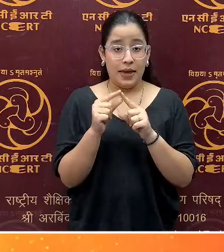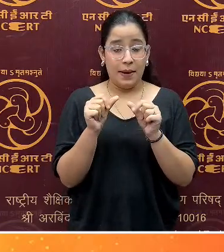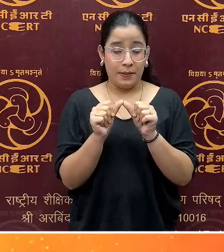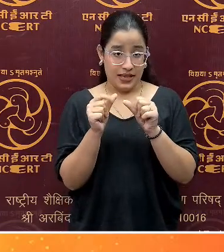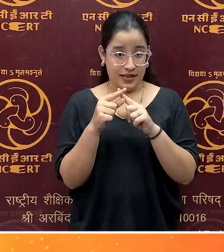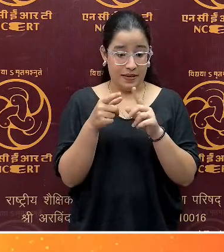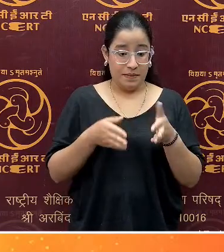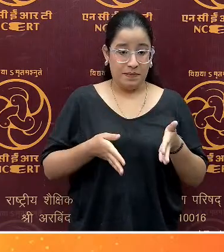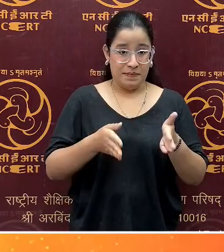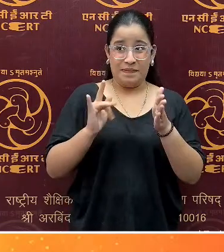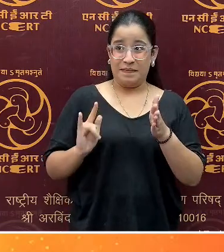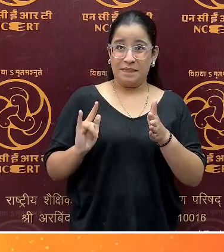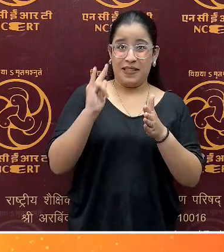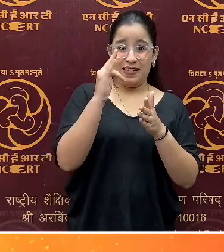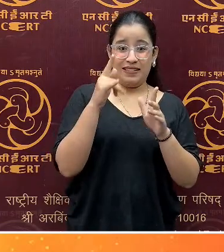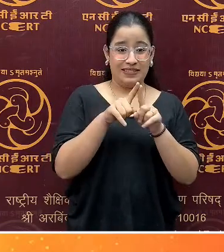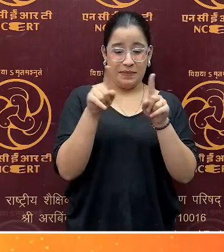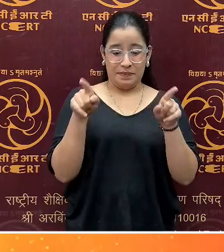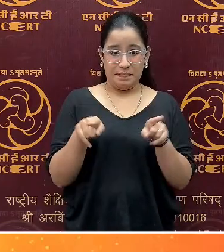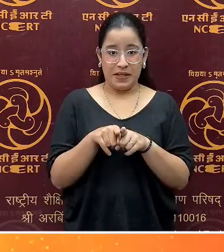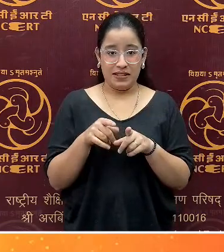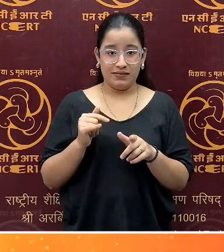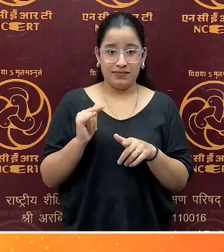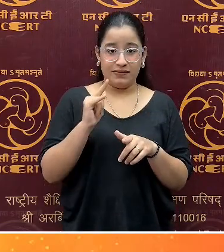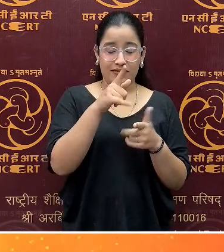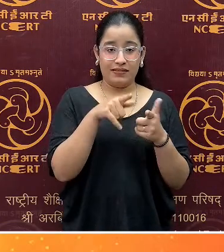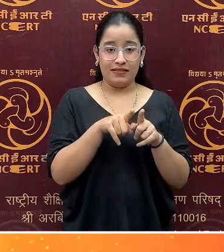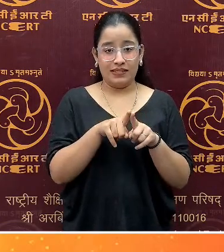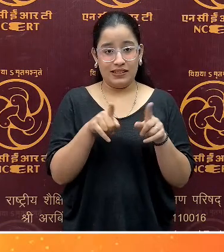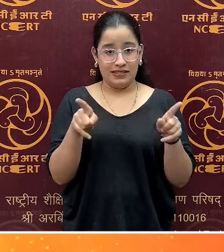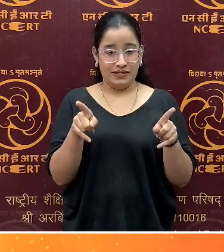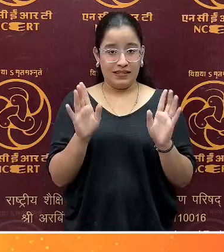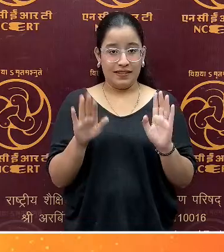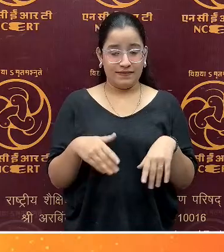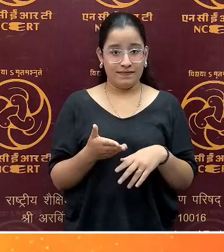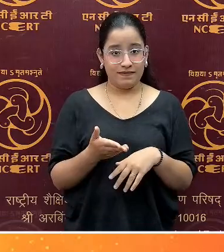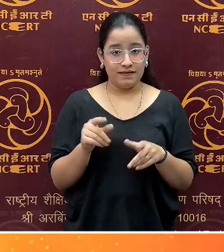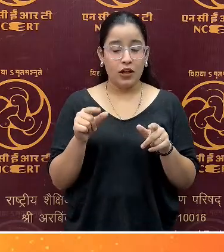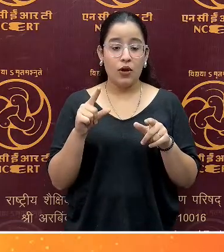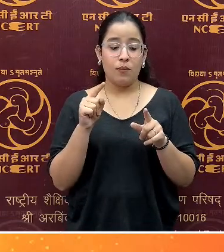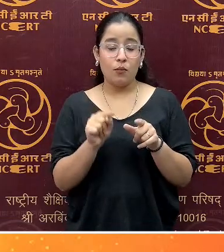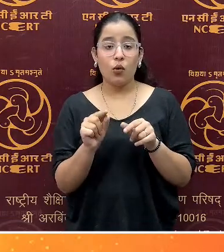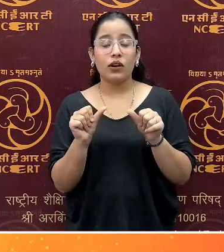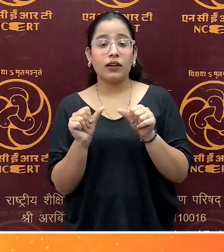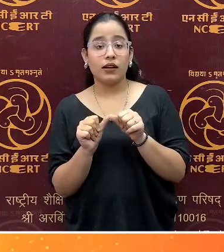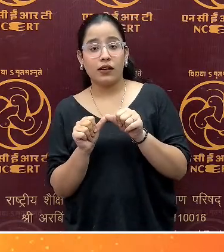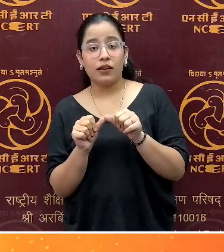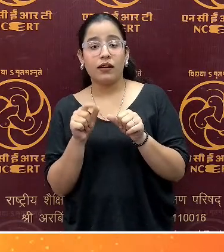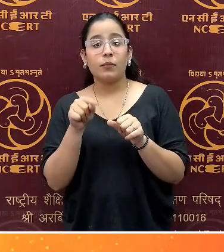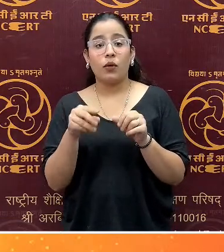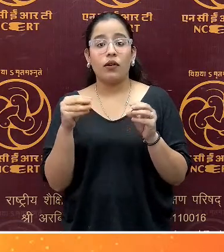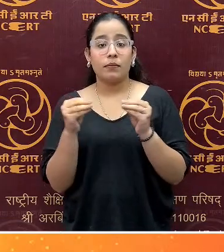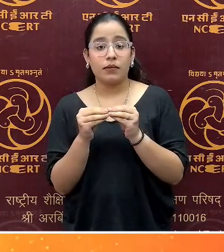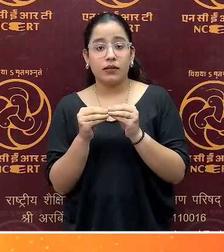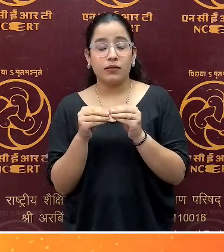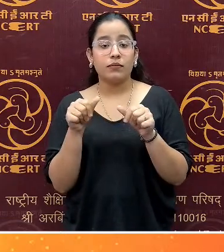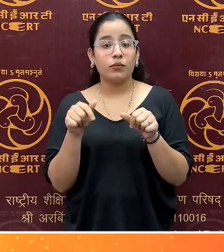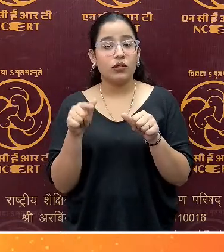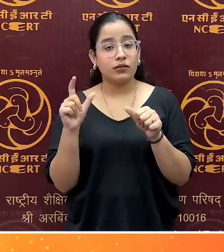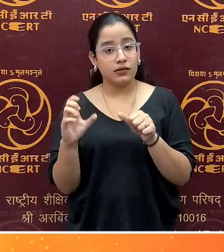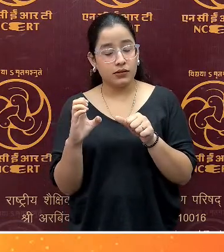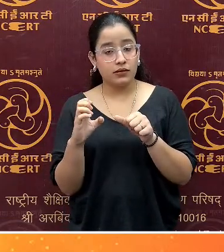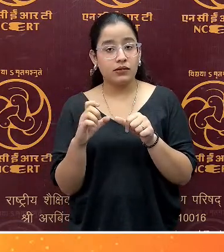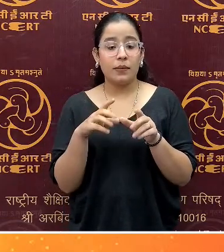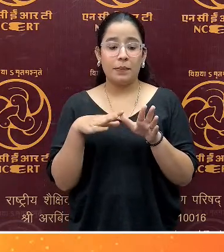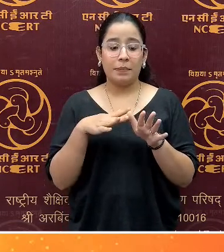to the plane, it is plane. Ye AP, the point A, B, C, O, they are all in